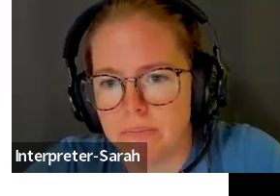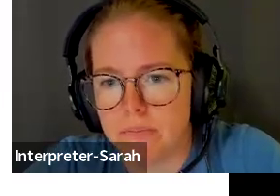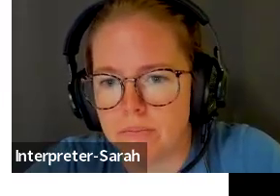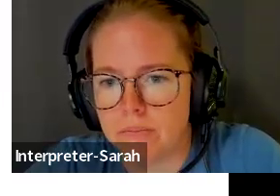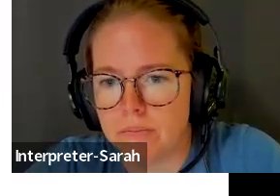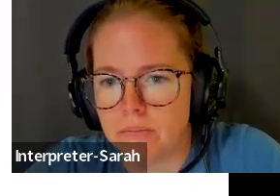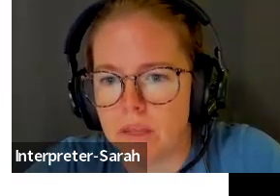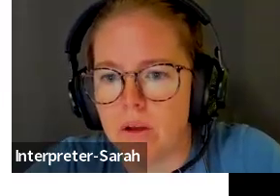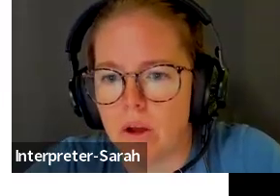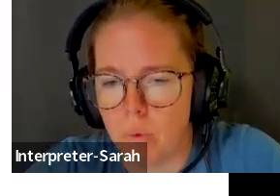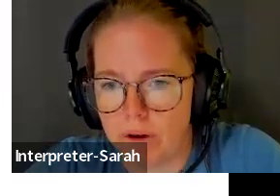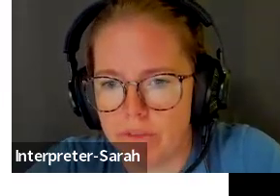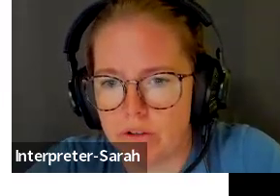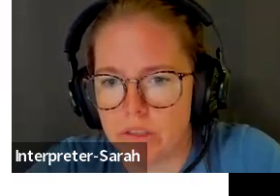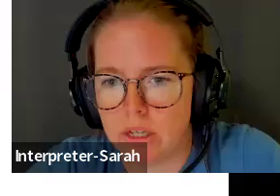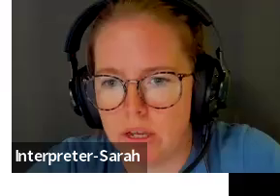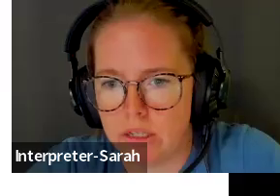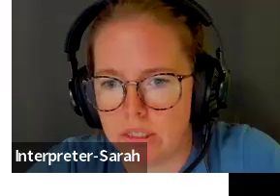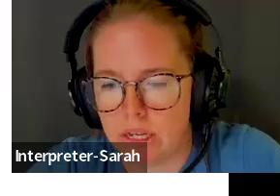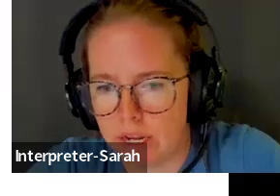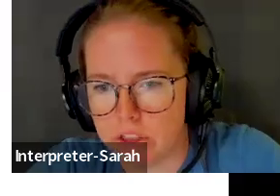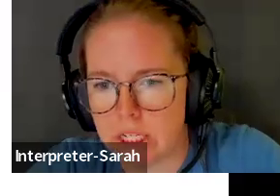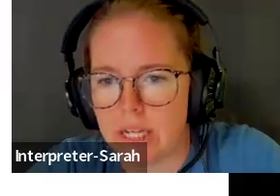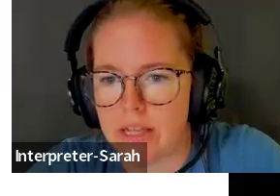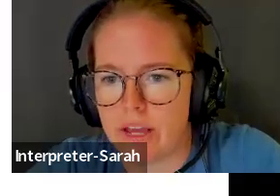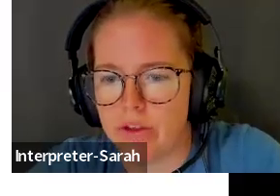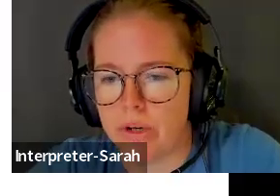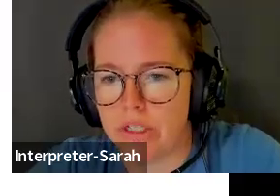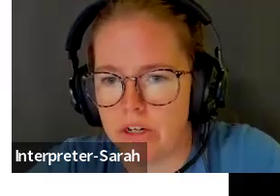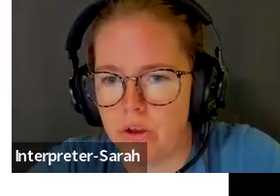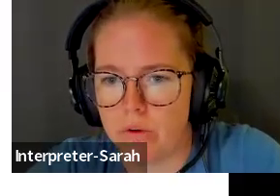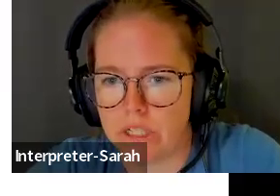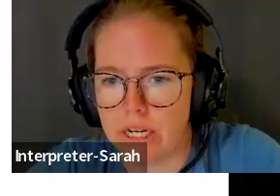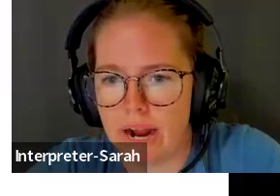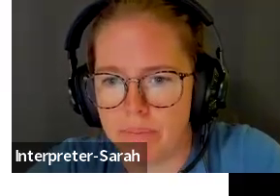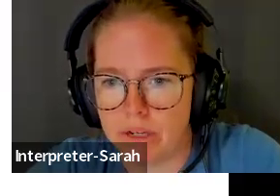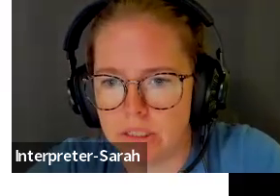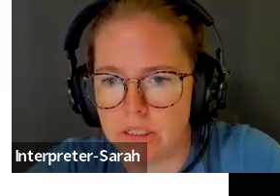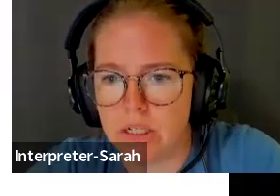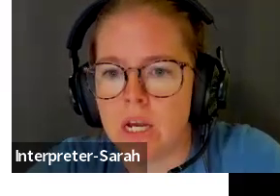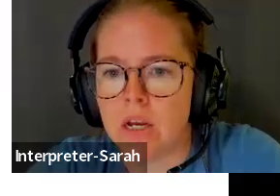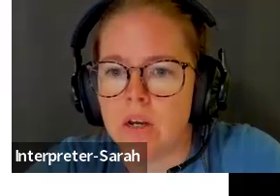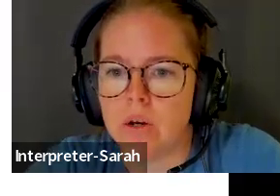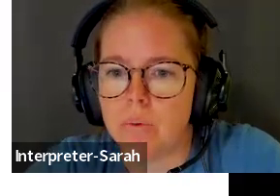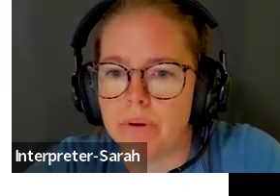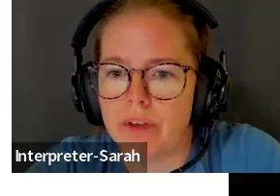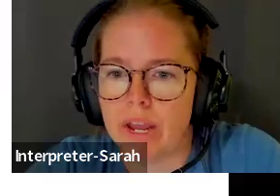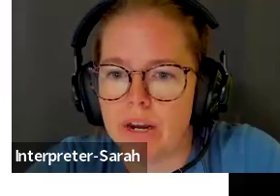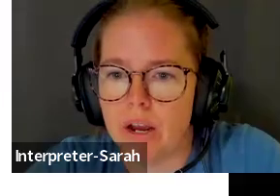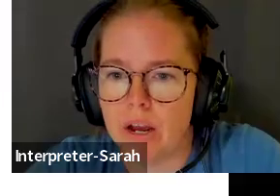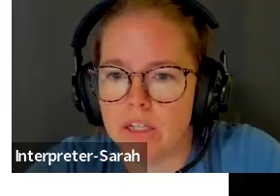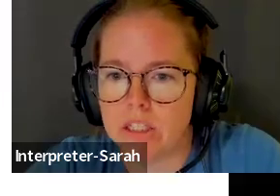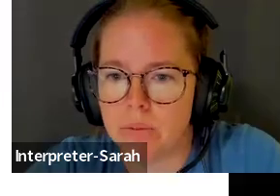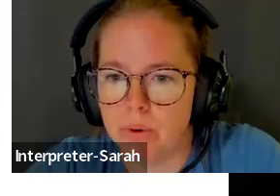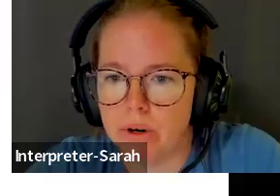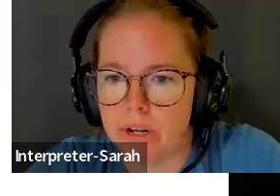services. One of those is in Anderson, and then the other one is here local to Indianapolis. We